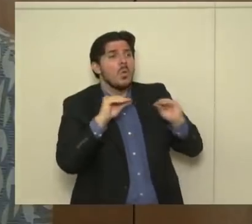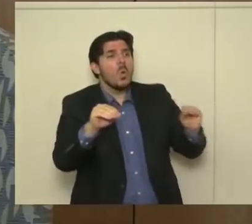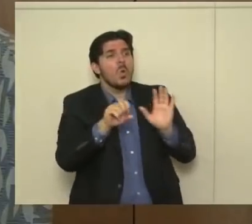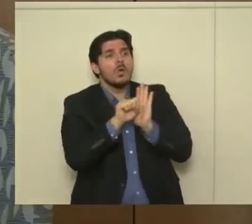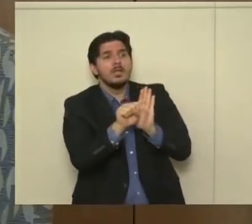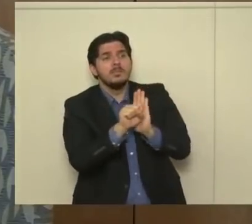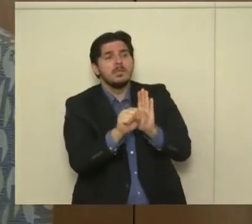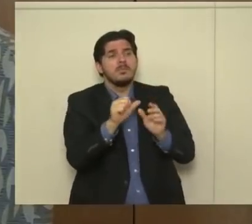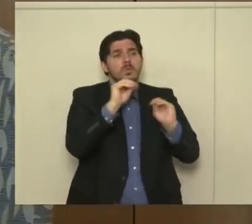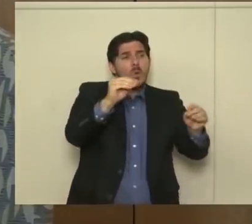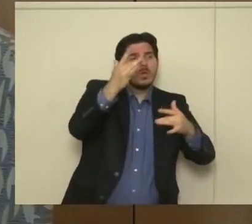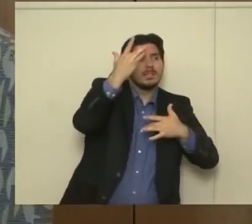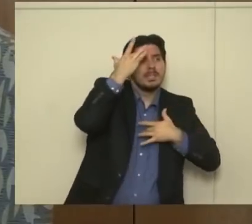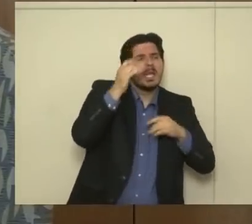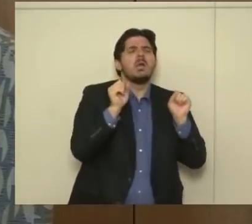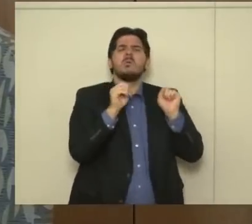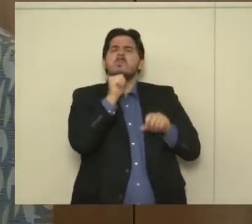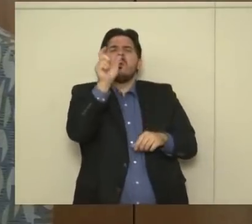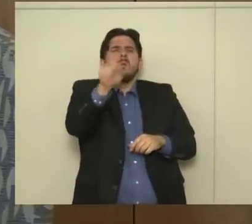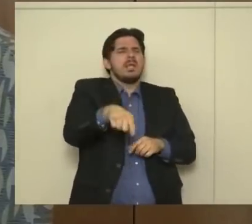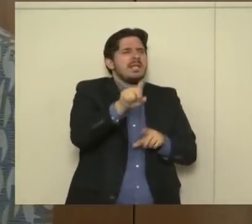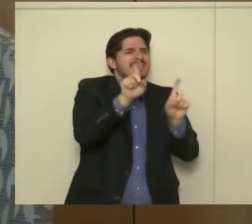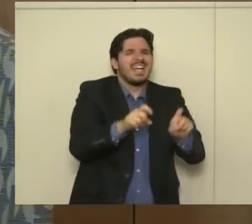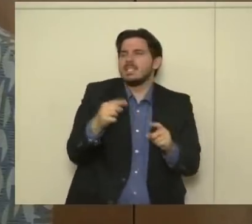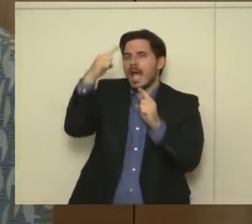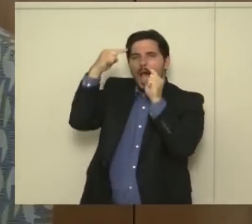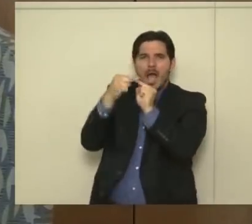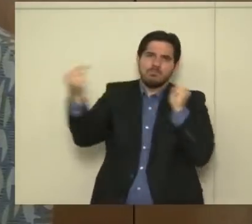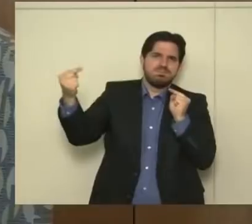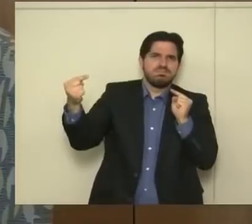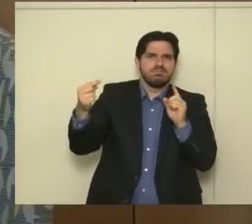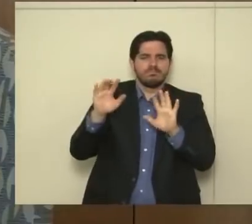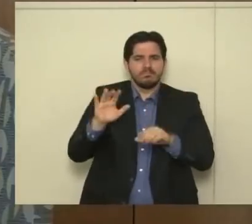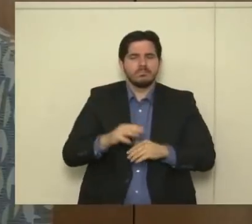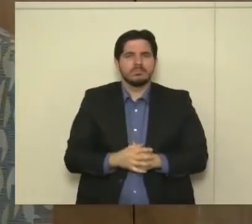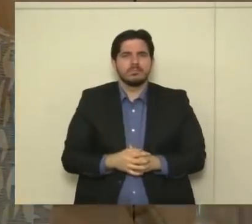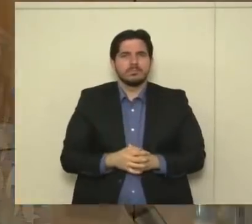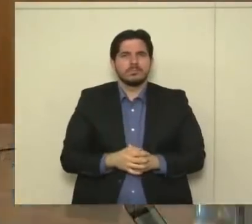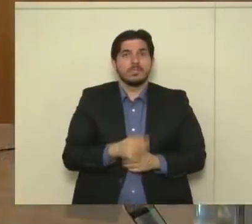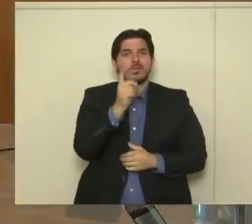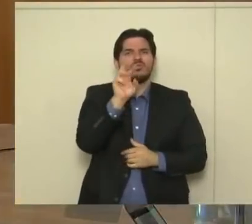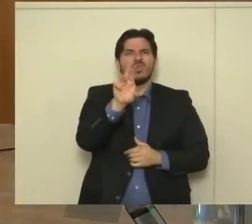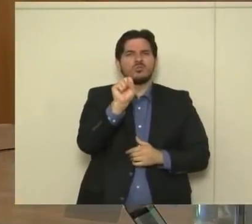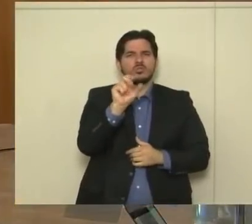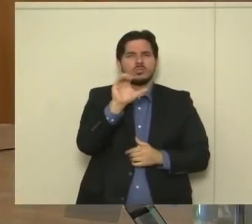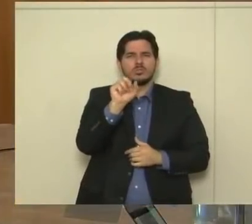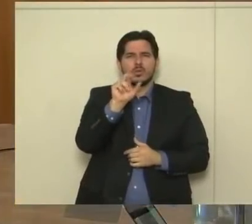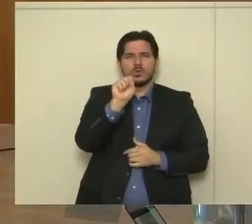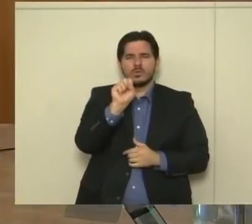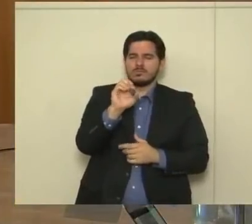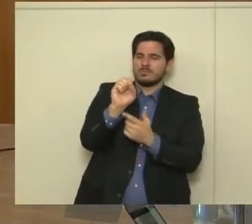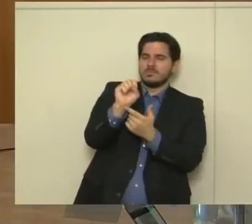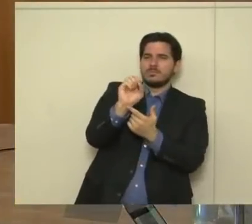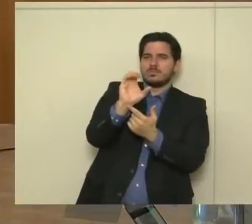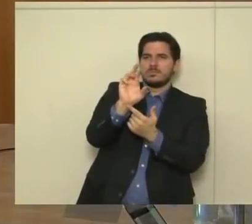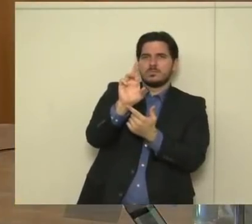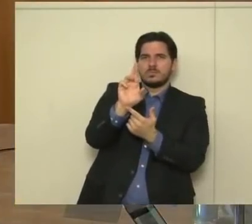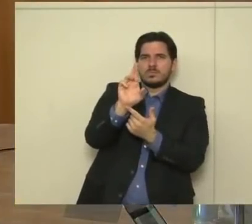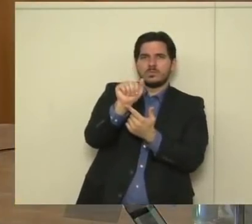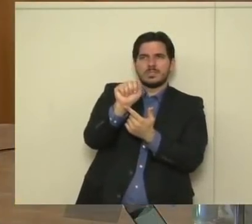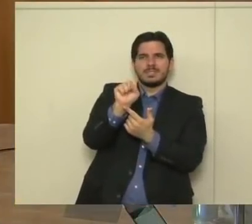tested. Next question. Do you have a couple numbers? Yeah. Can I throw them out yeah, there? throw them out. Real quickly, in the state of New Mexico over the past couple